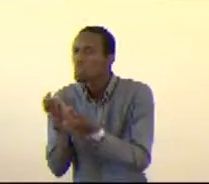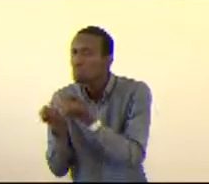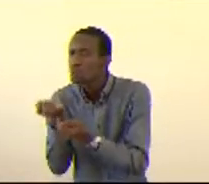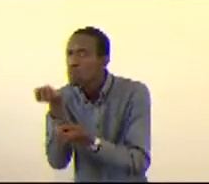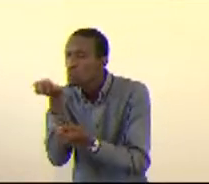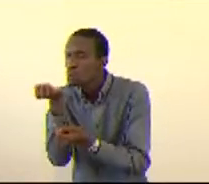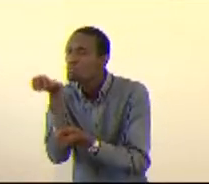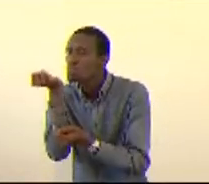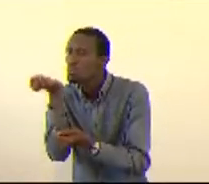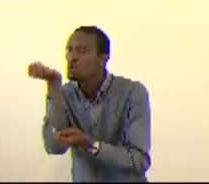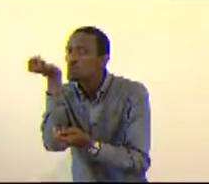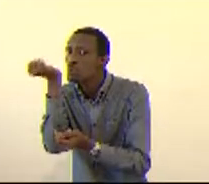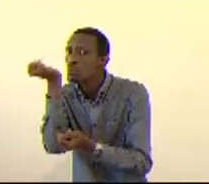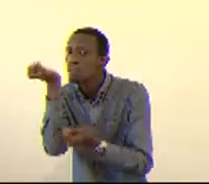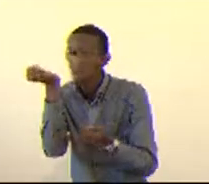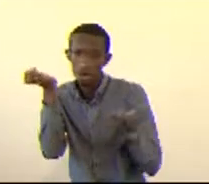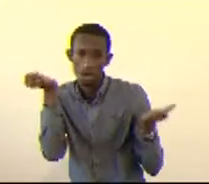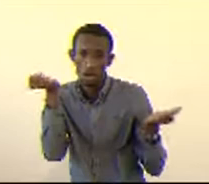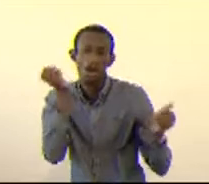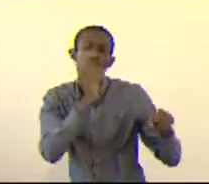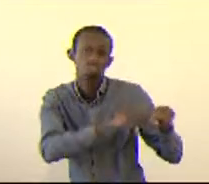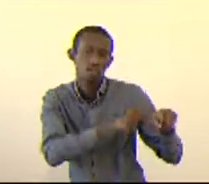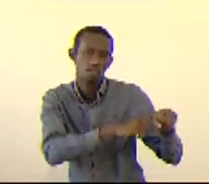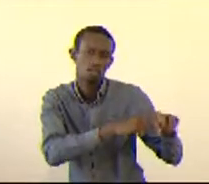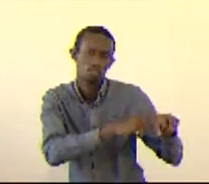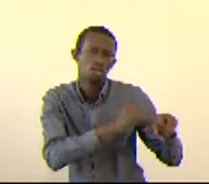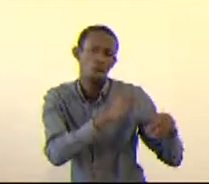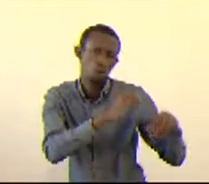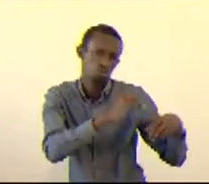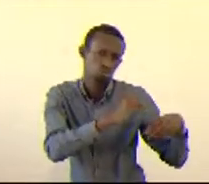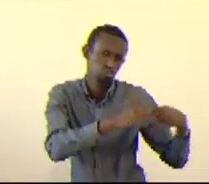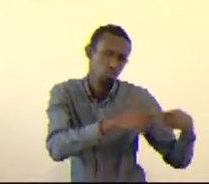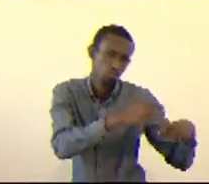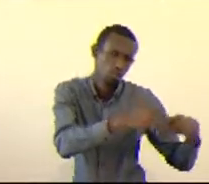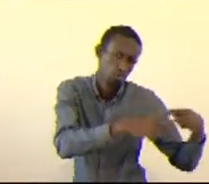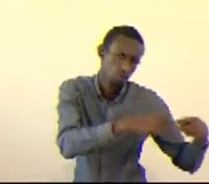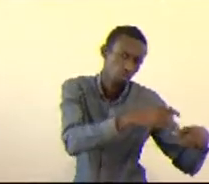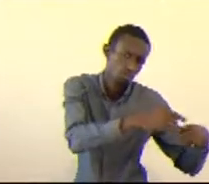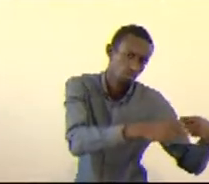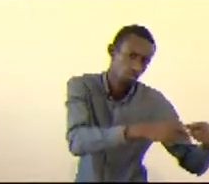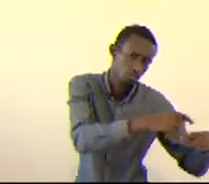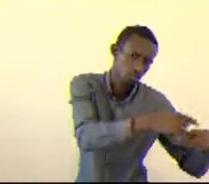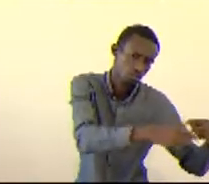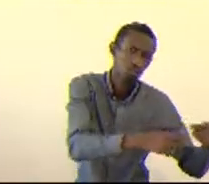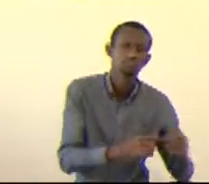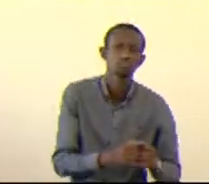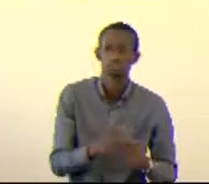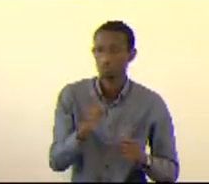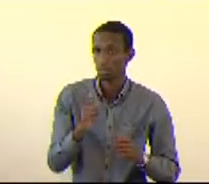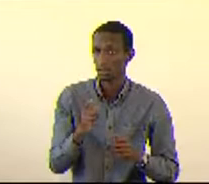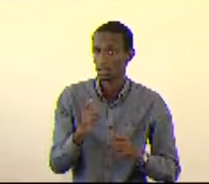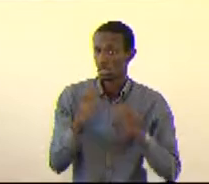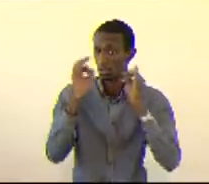Not only amount of heat. You can have amount of heat, no problem, or also you can have time. And remember, when you are representing this on a